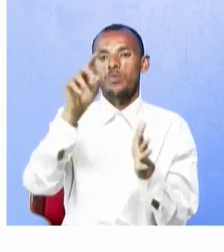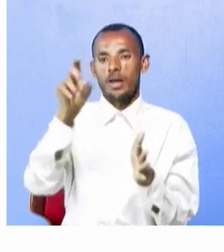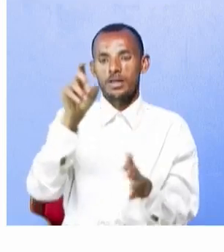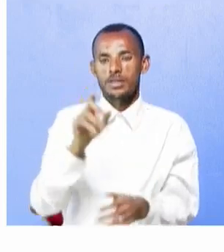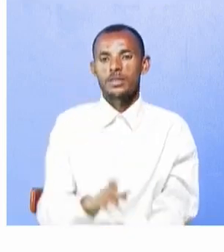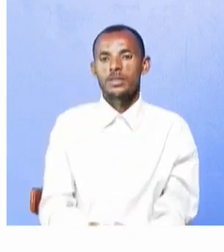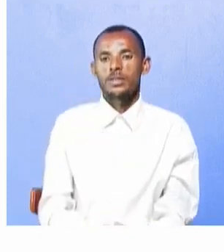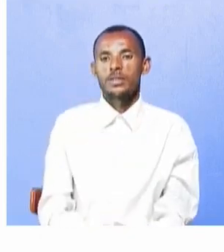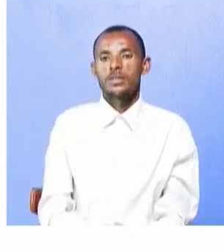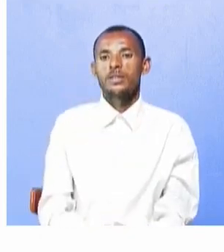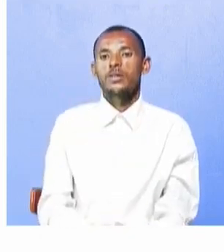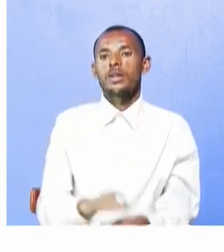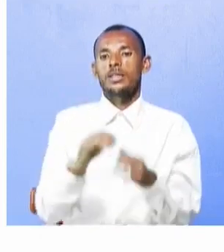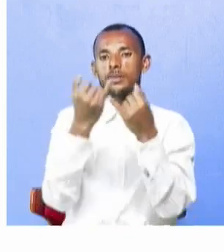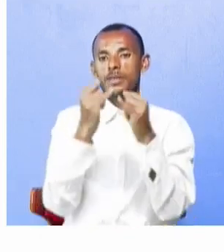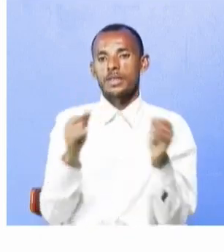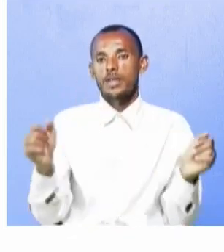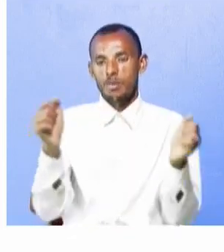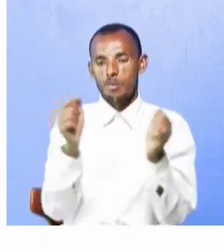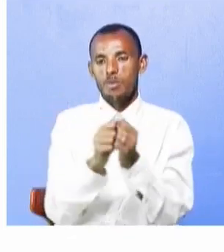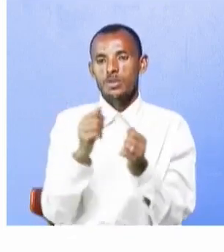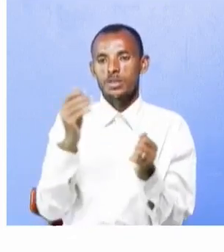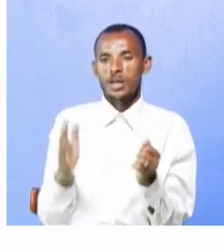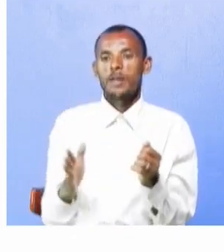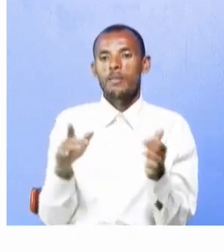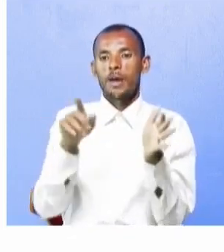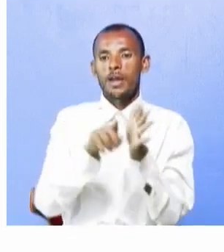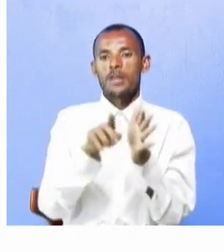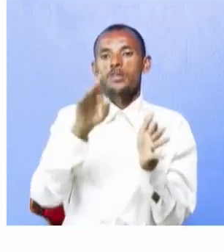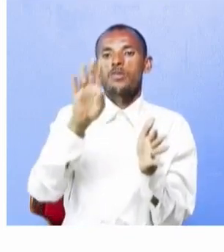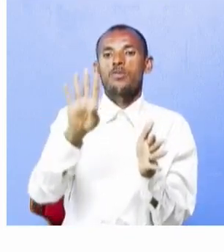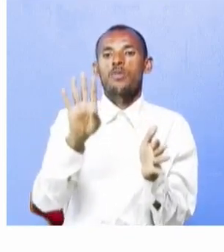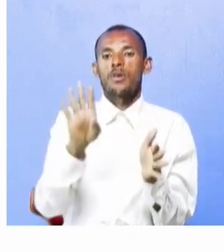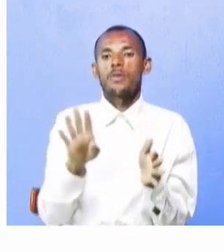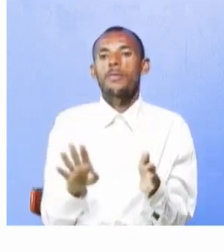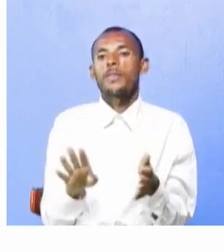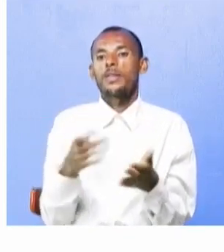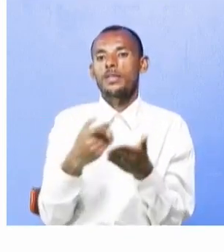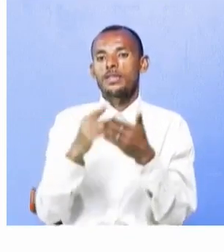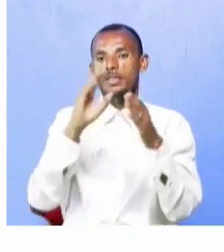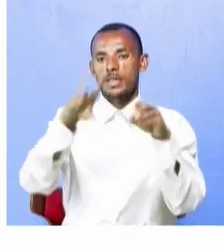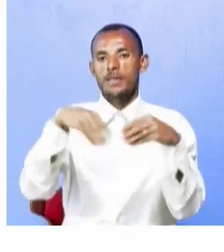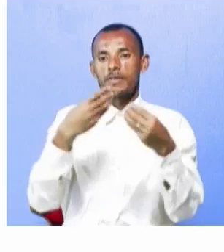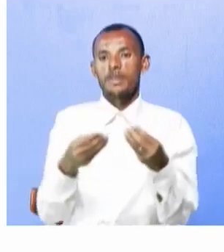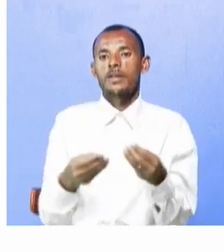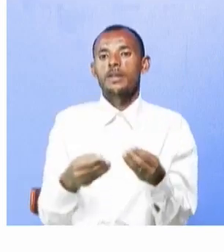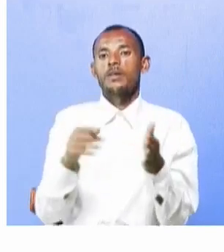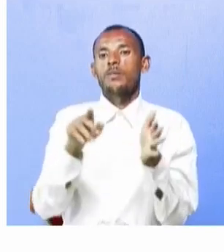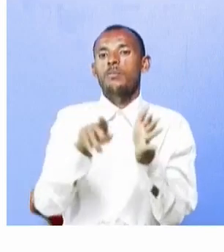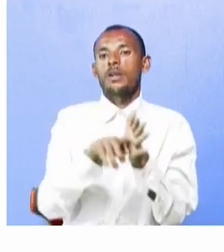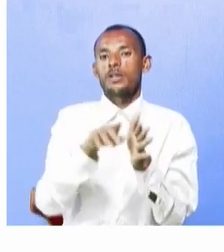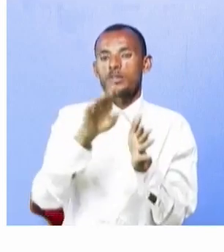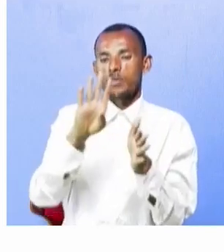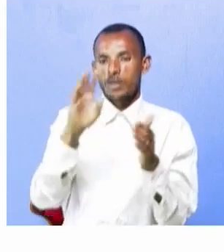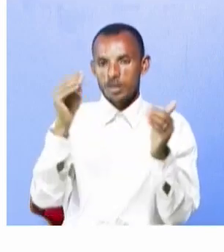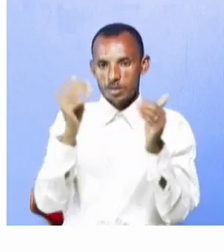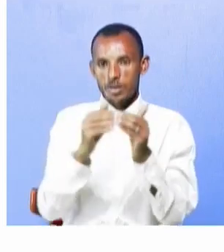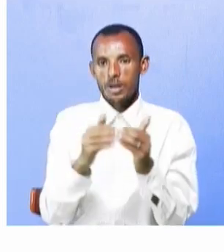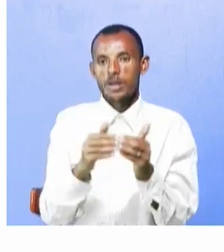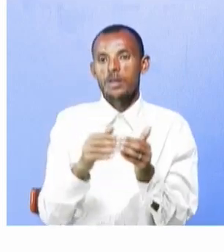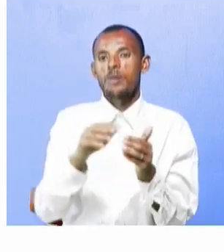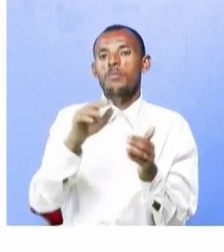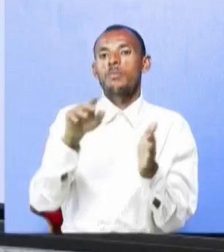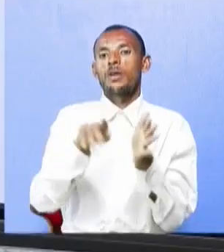can subtract both sides minus 4. And this gives us minus 4 is equals to minus